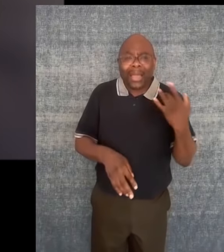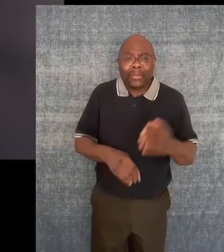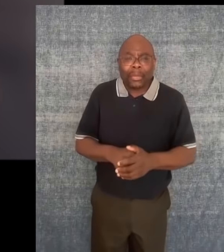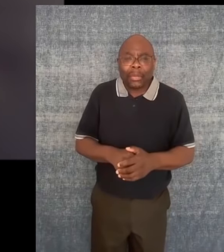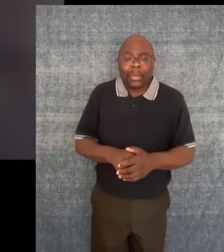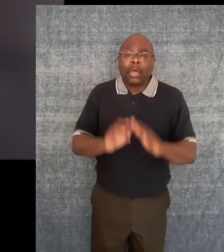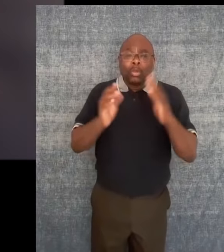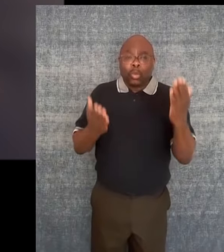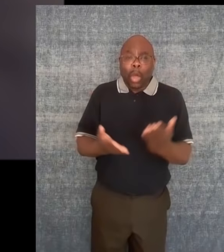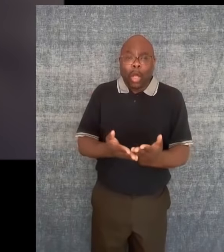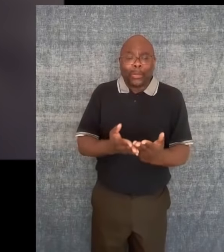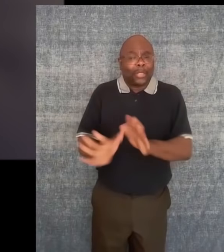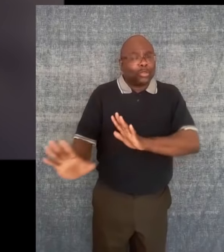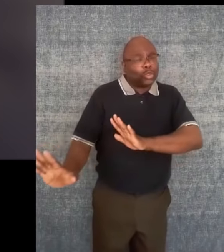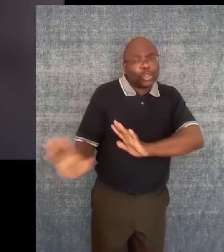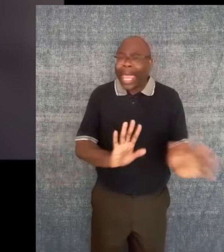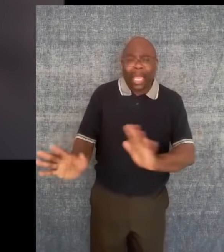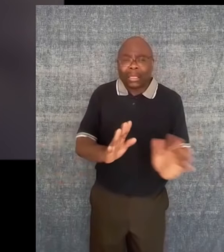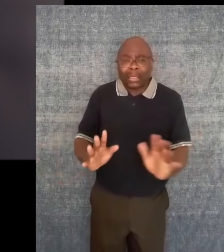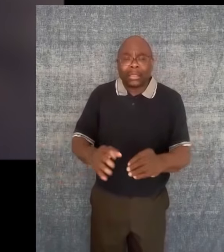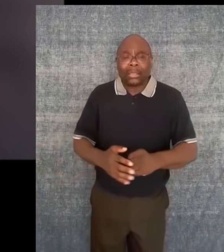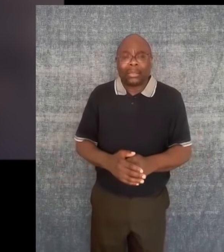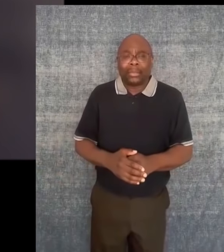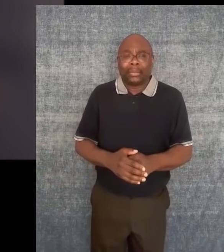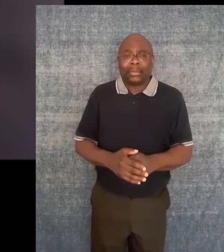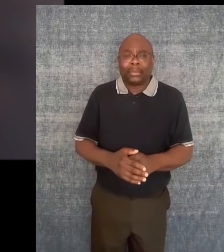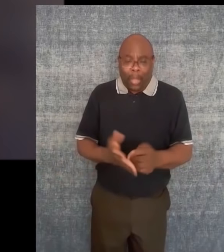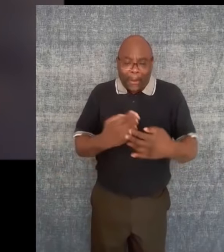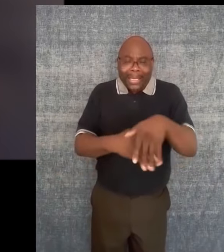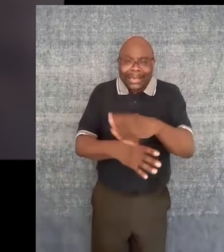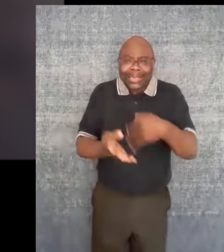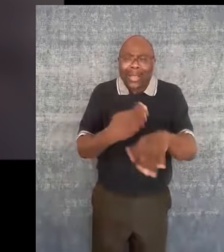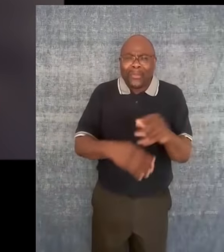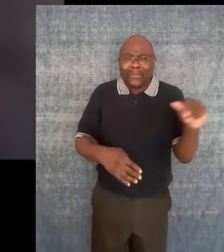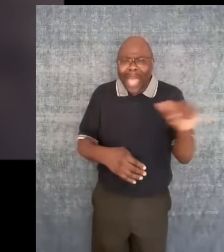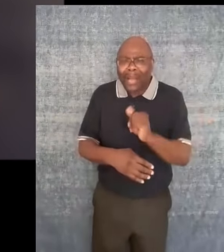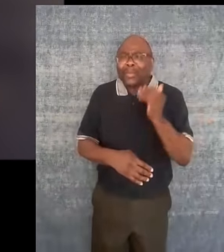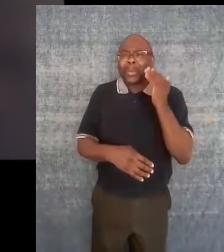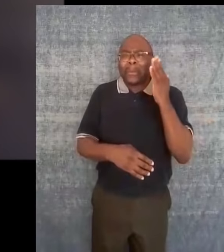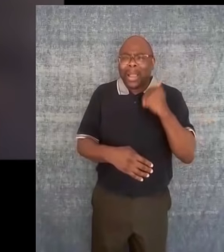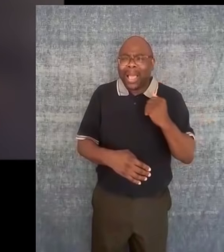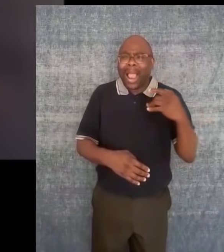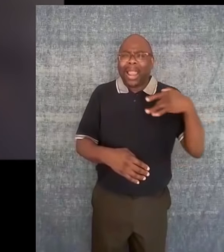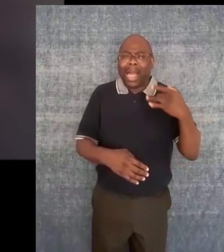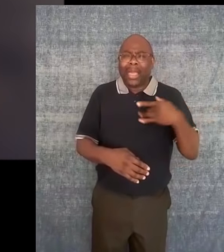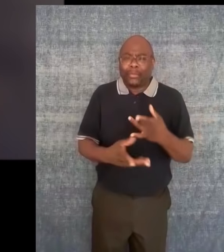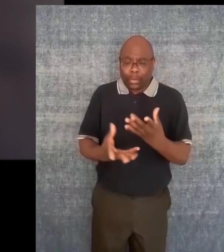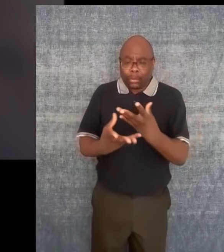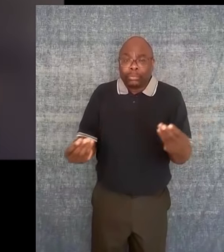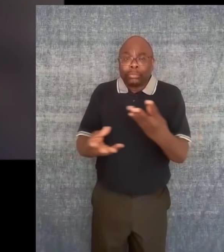the world has been shaken. The culmination of thousands of black lives viciously